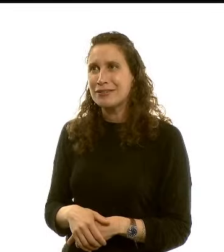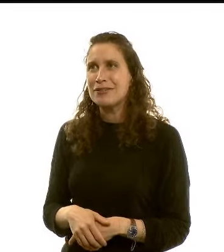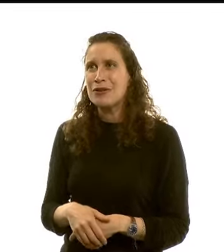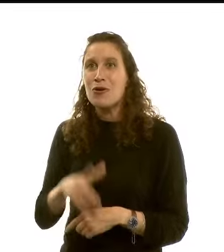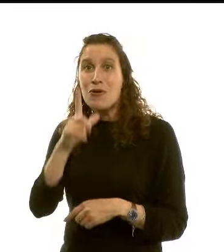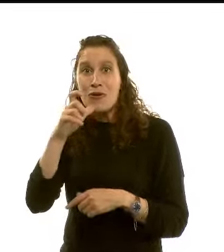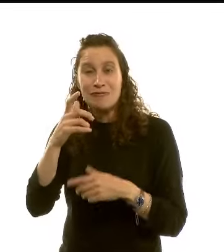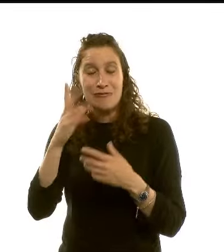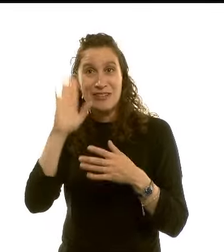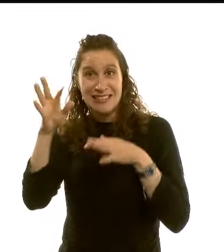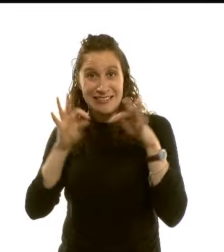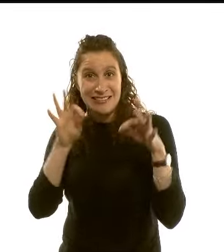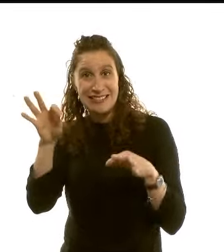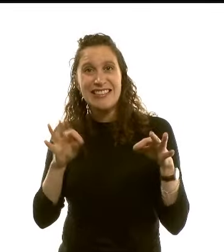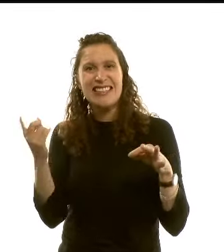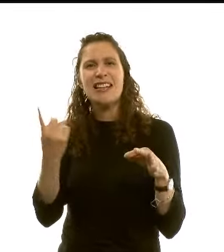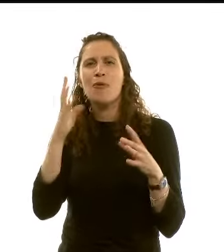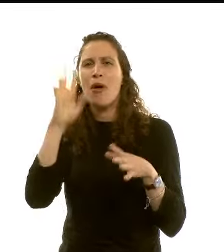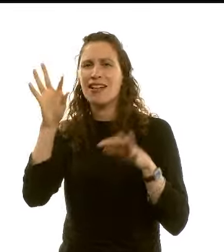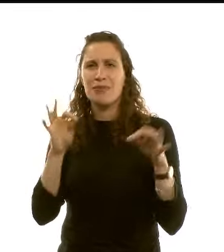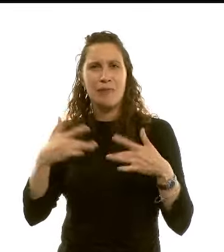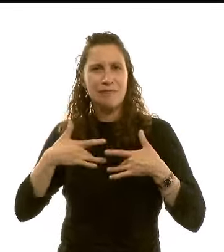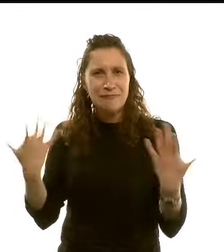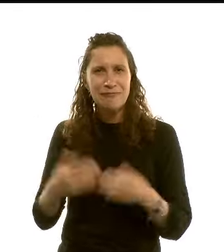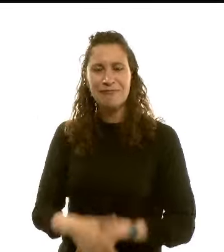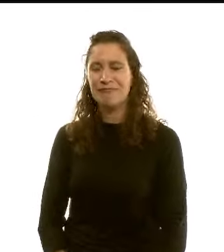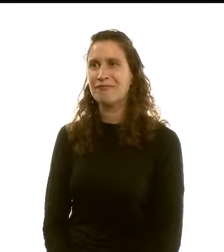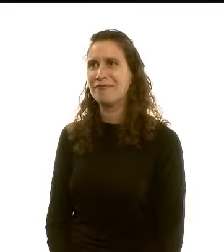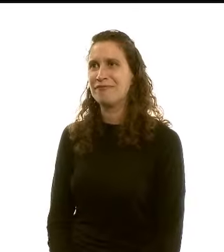to tell you all about it. Watch this.